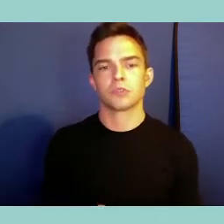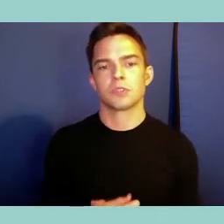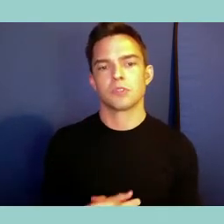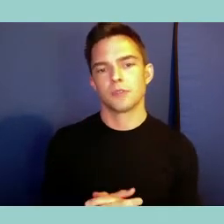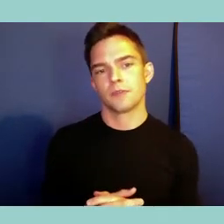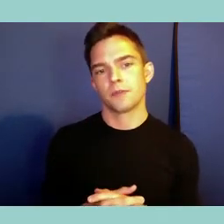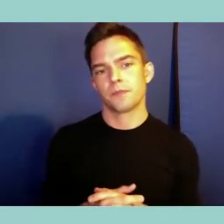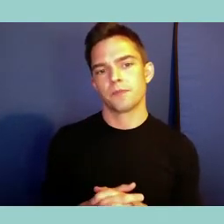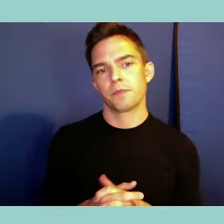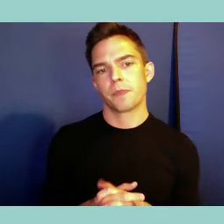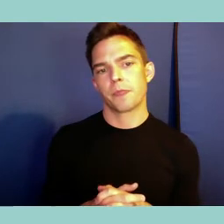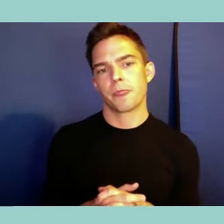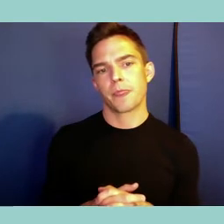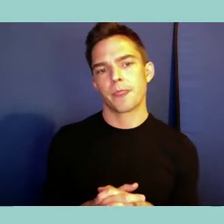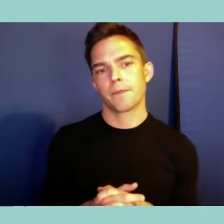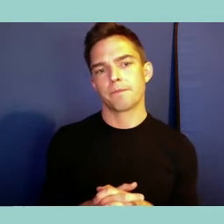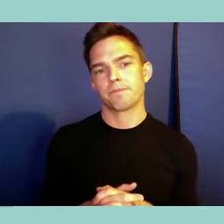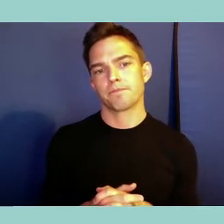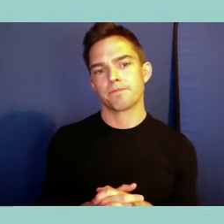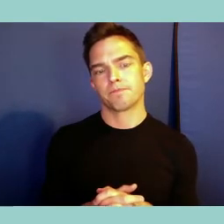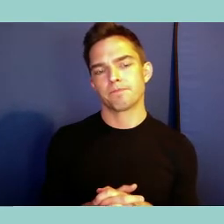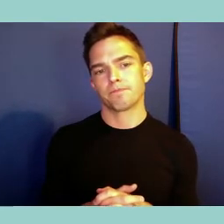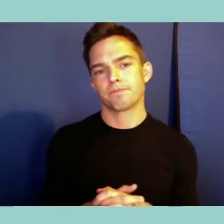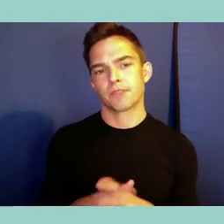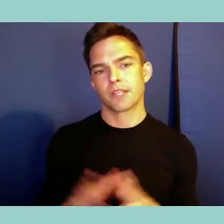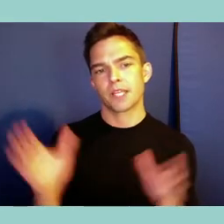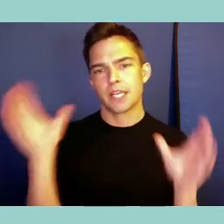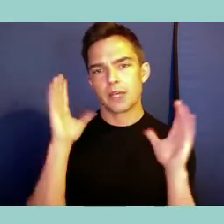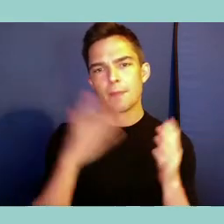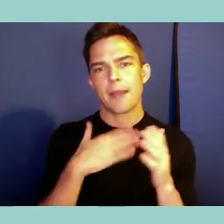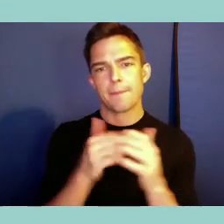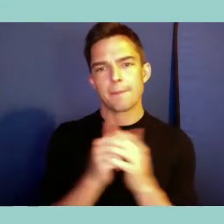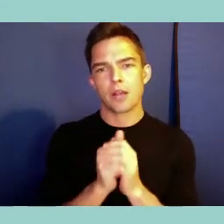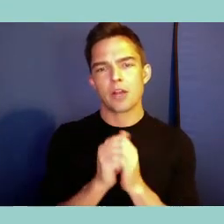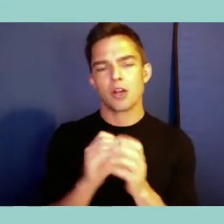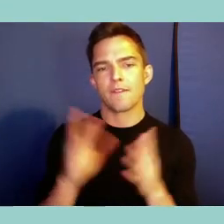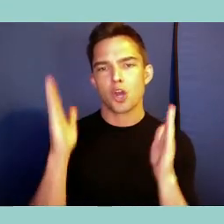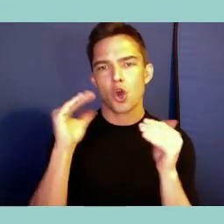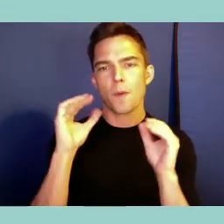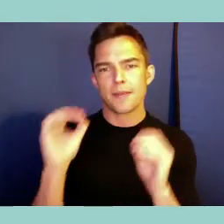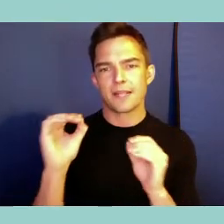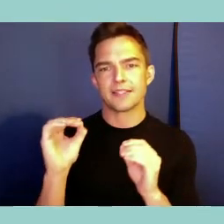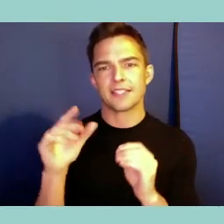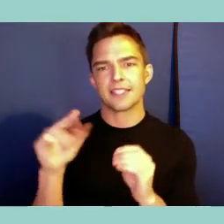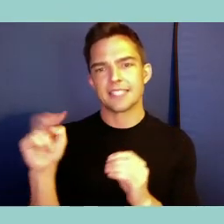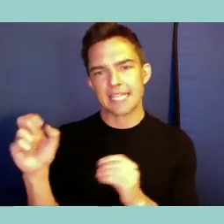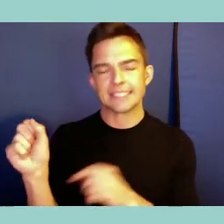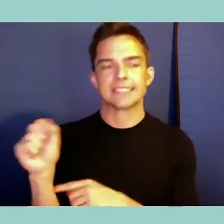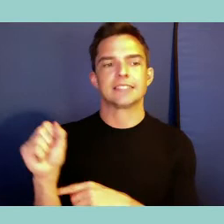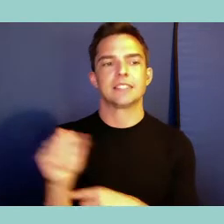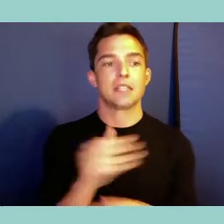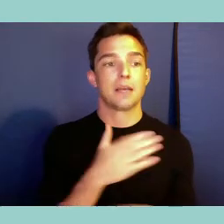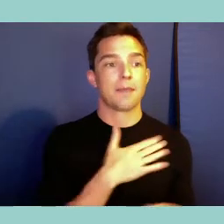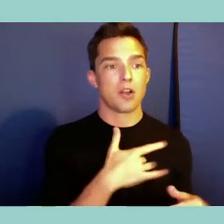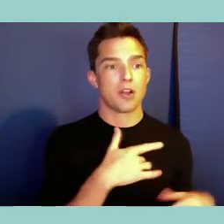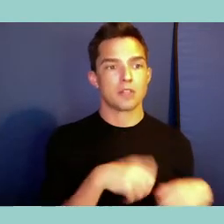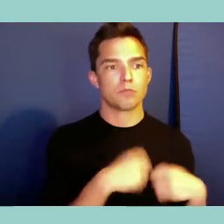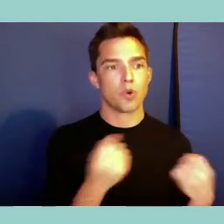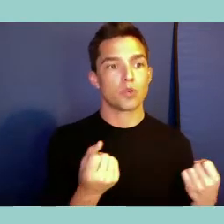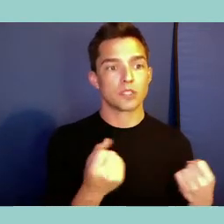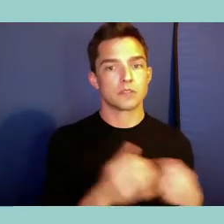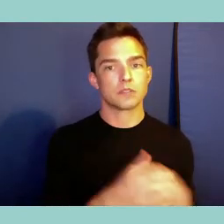a nosotros. Hear my prayer of hopelessness. My heart is broken.